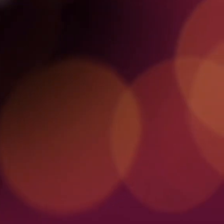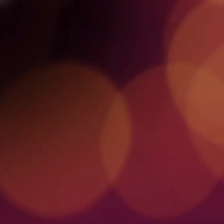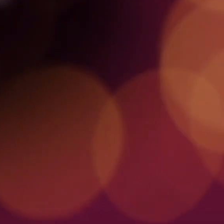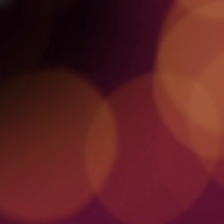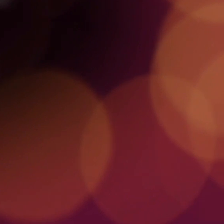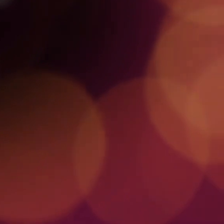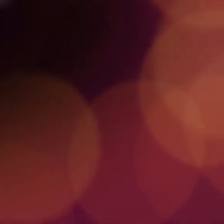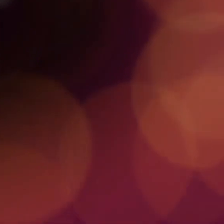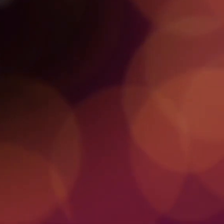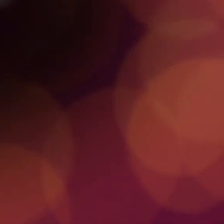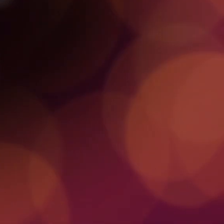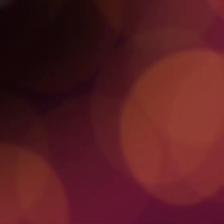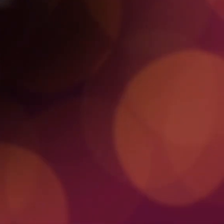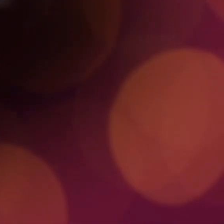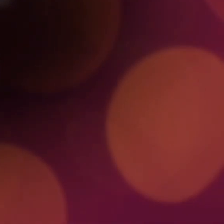are called